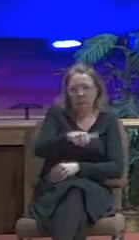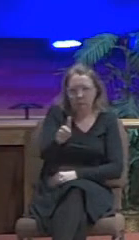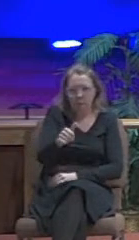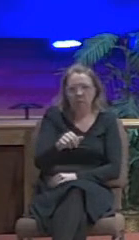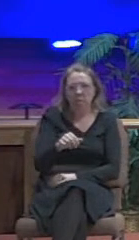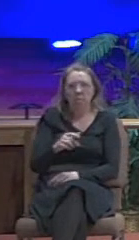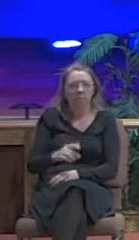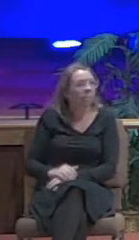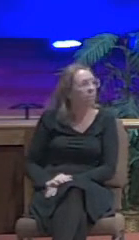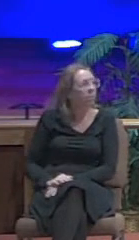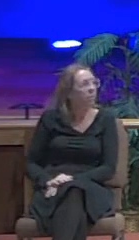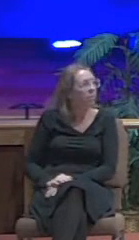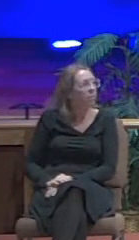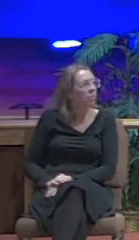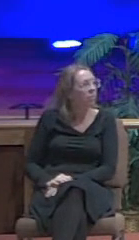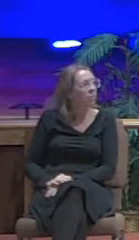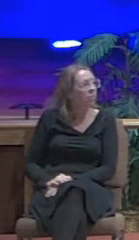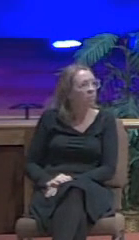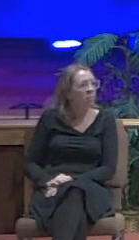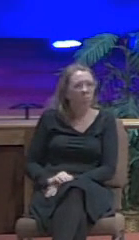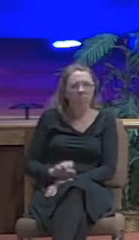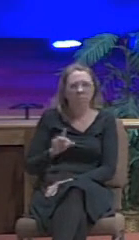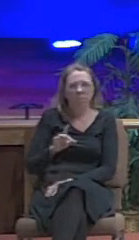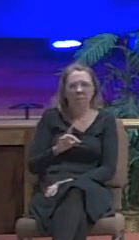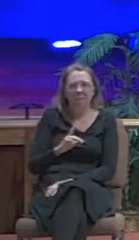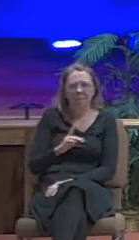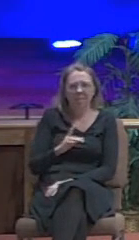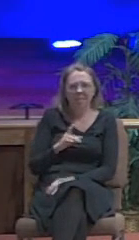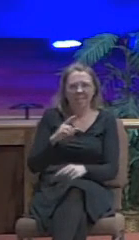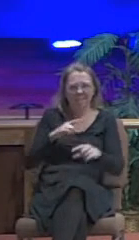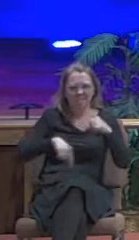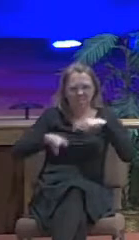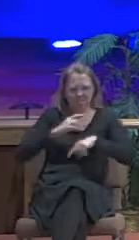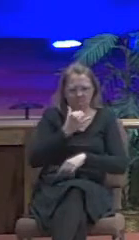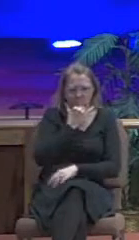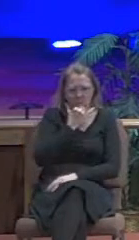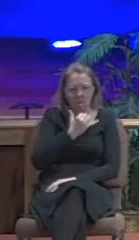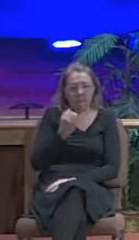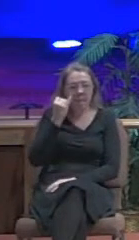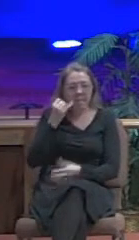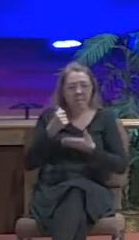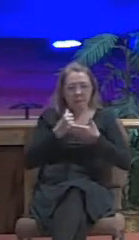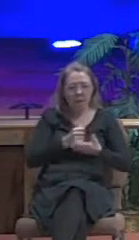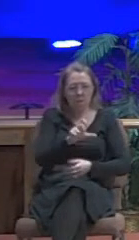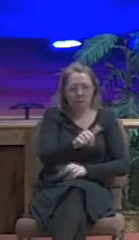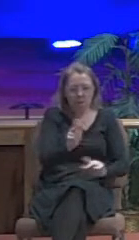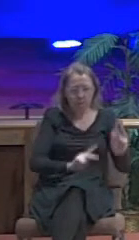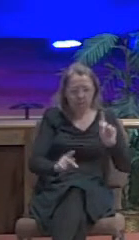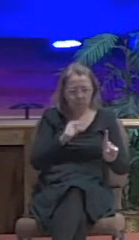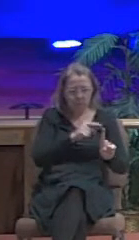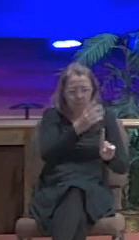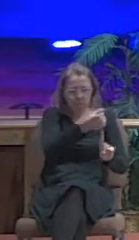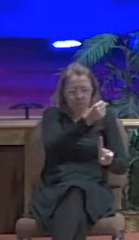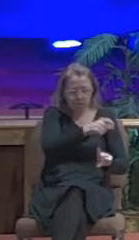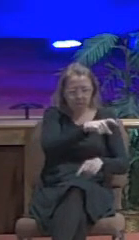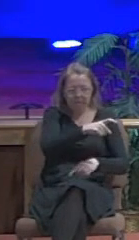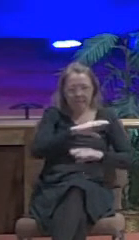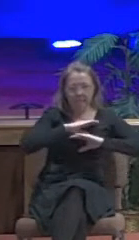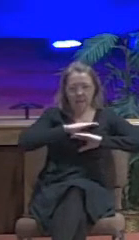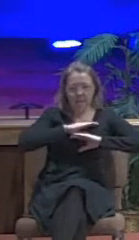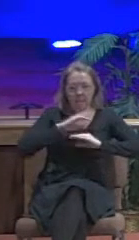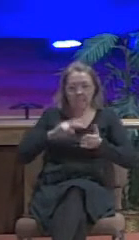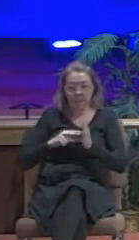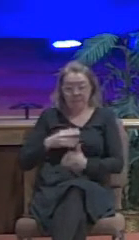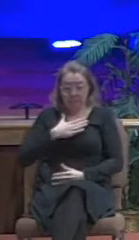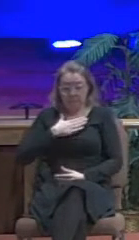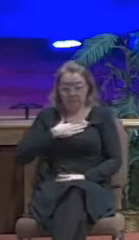But isn't that backwards? Because we have this mentality. If I tend to the needs of others, then that means my needs are not being met, right? Isn't that the logic